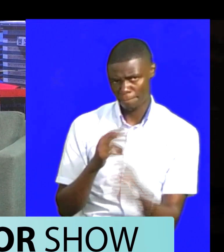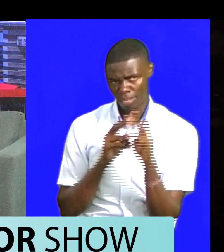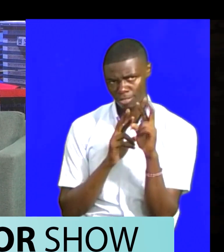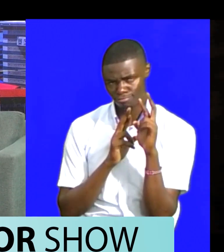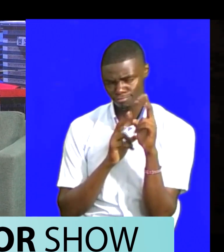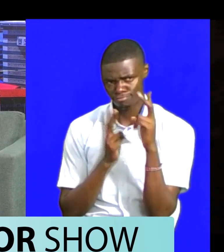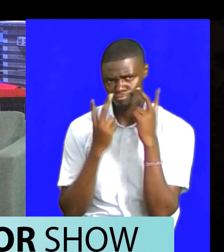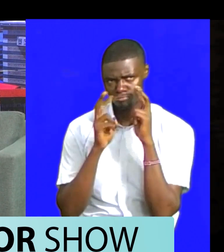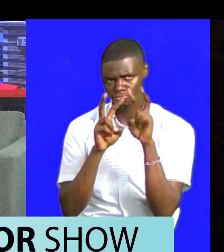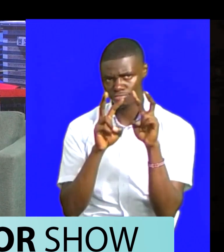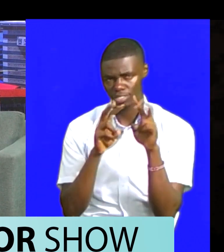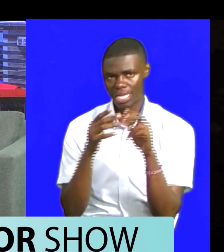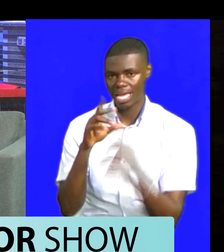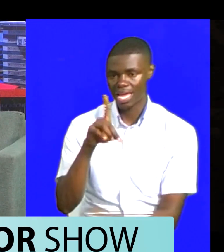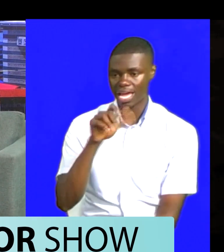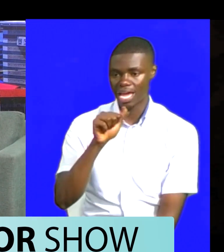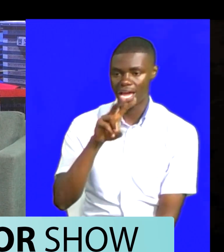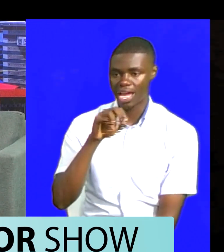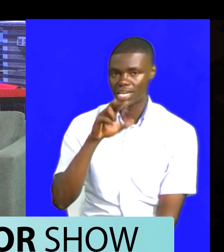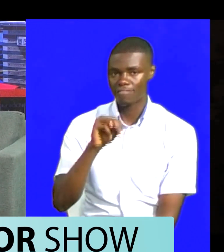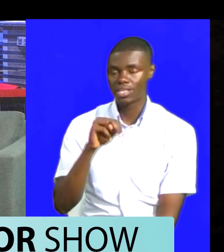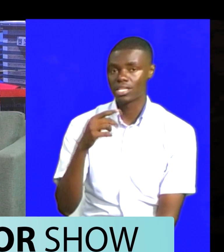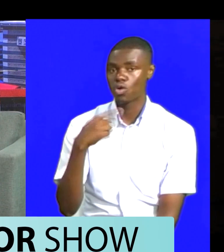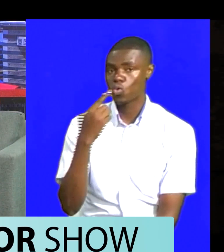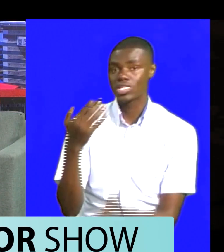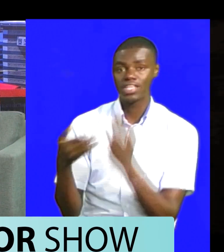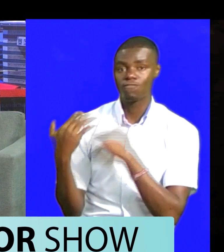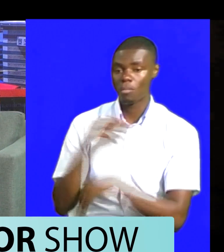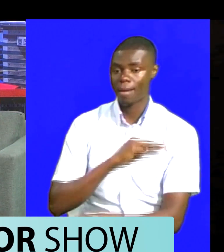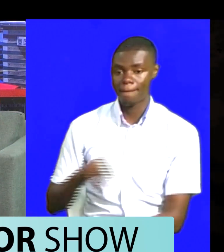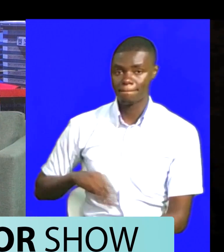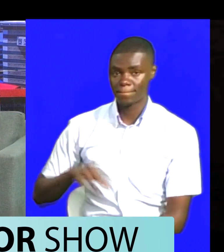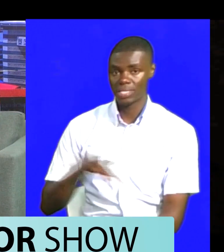Navin Okeri. She's the former Miss South Africa. Yeah.